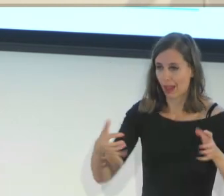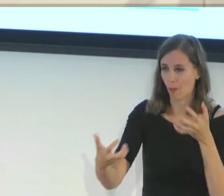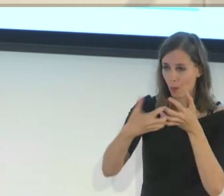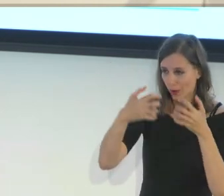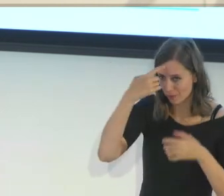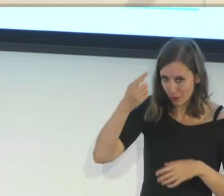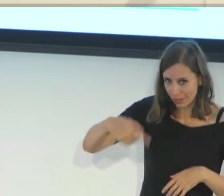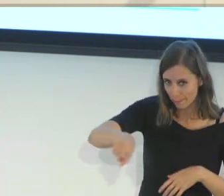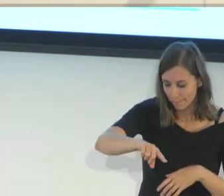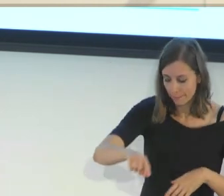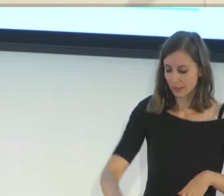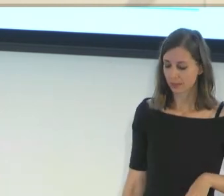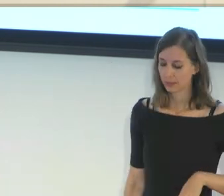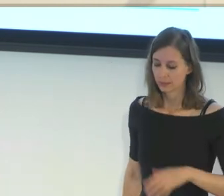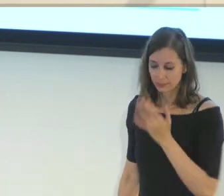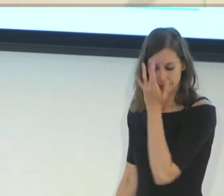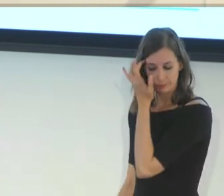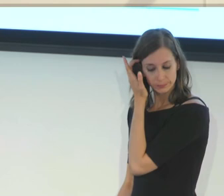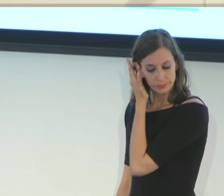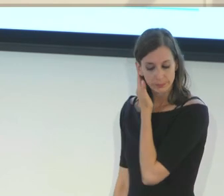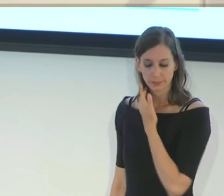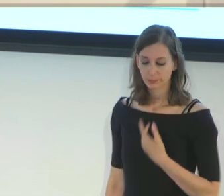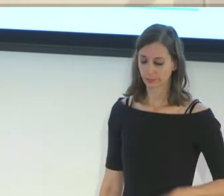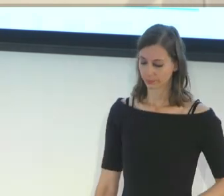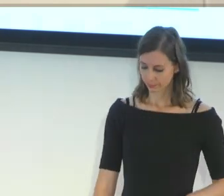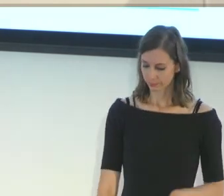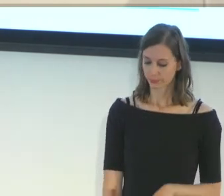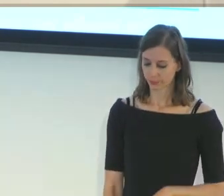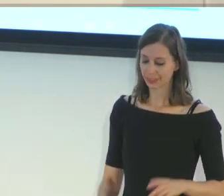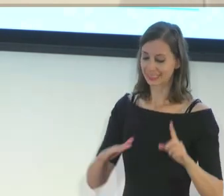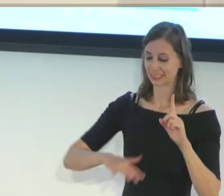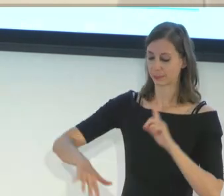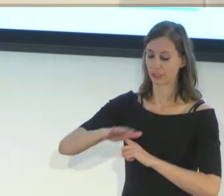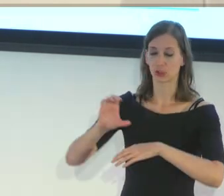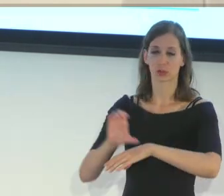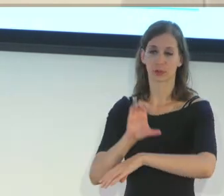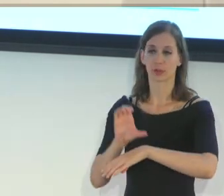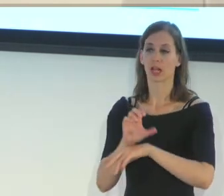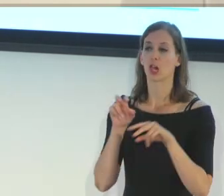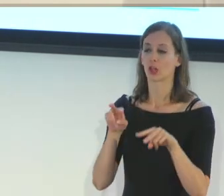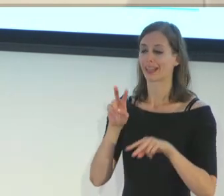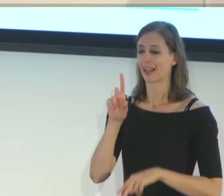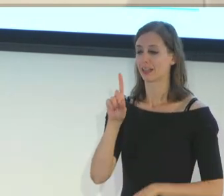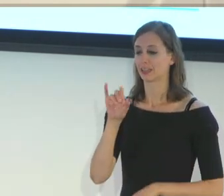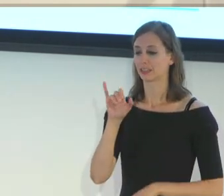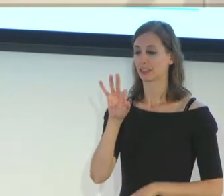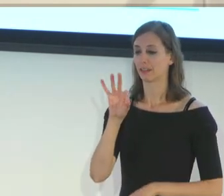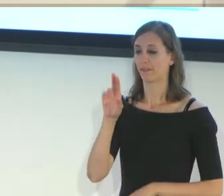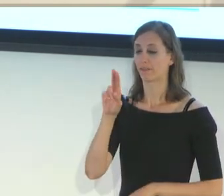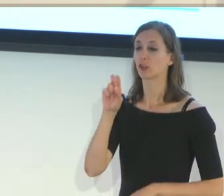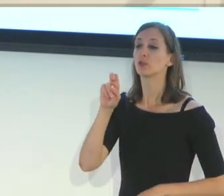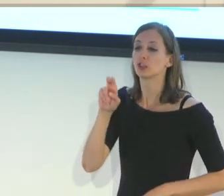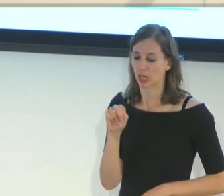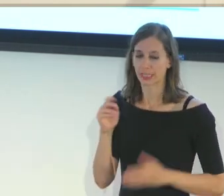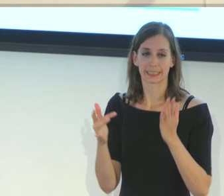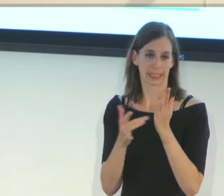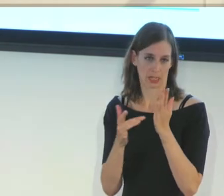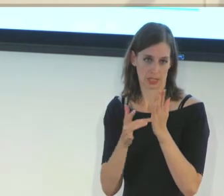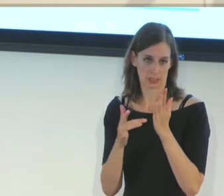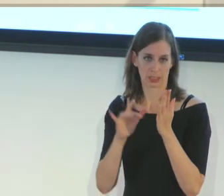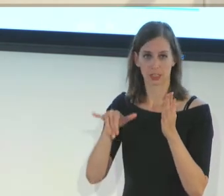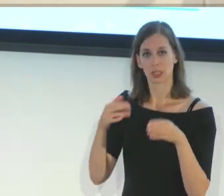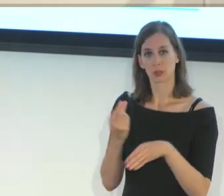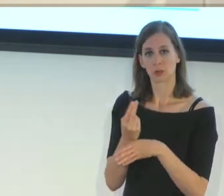Another example of this and how it relates to spatial computing is starting to look at the diffusion technologies that are being used to generate